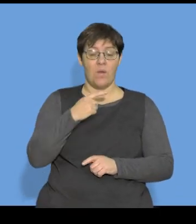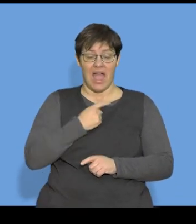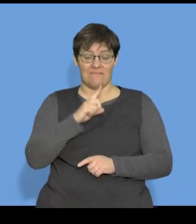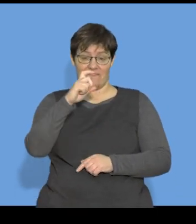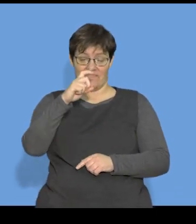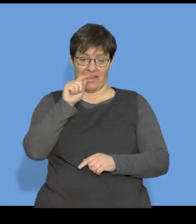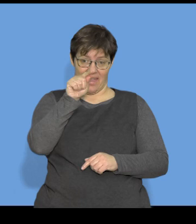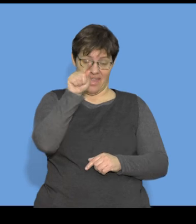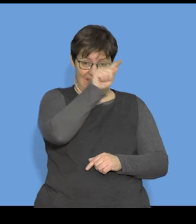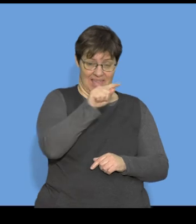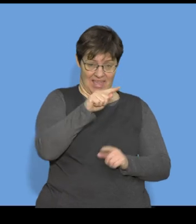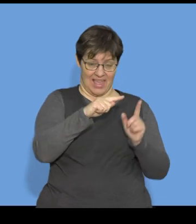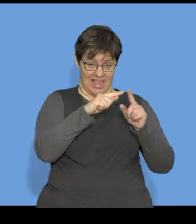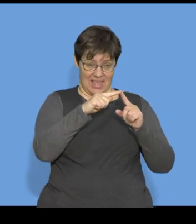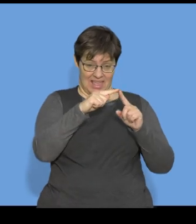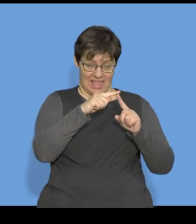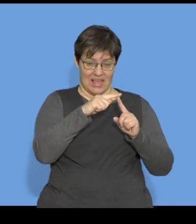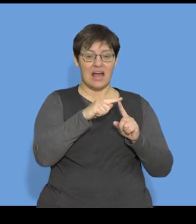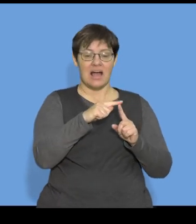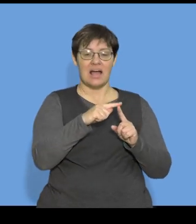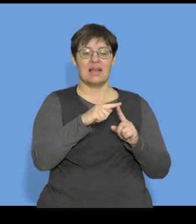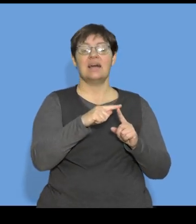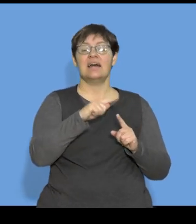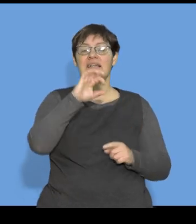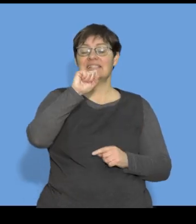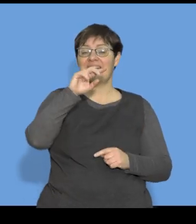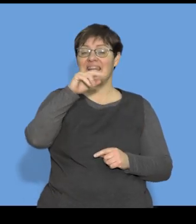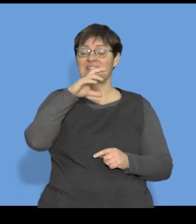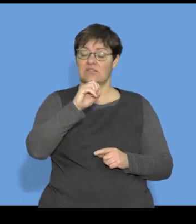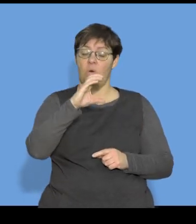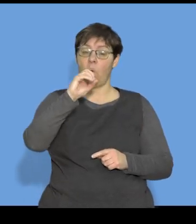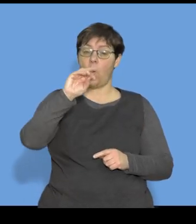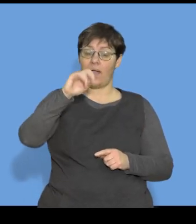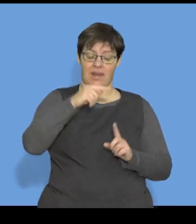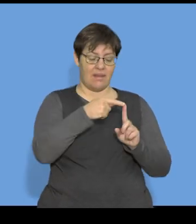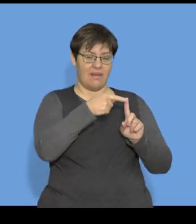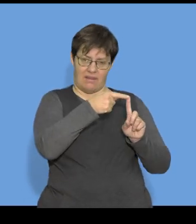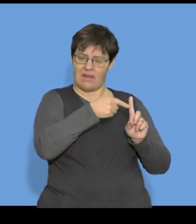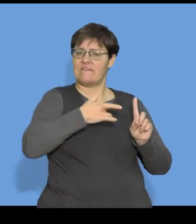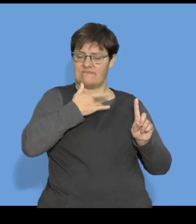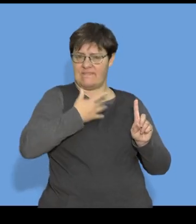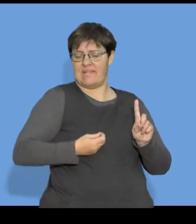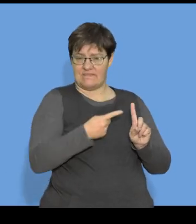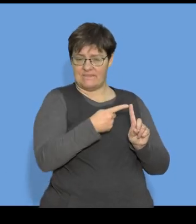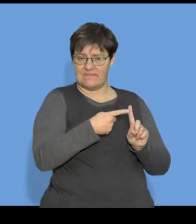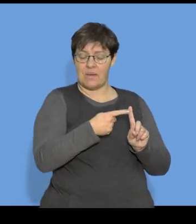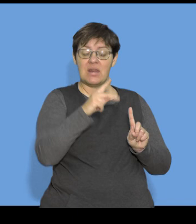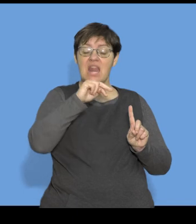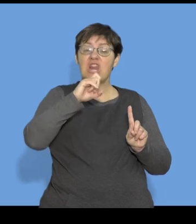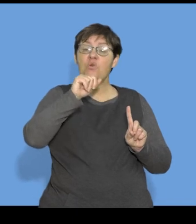finger here as our sense organ, and then we need that neuron